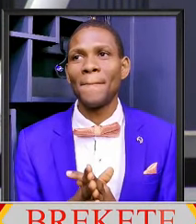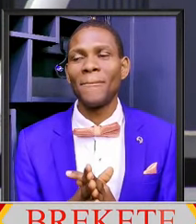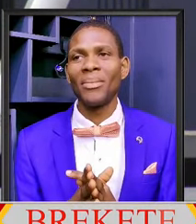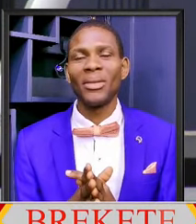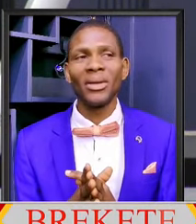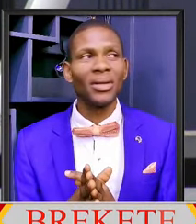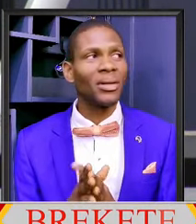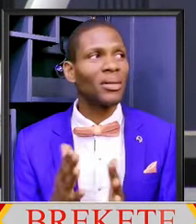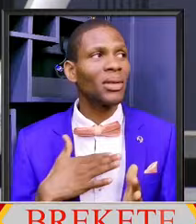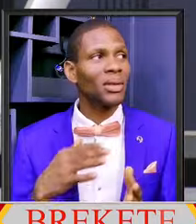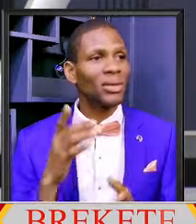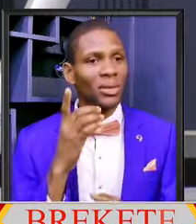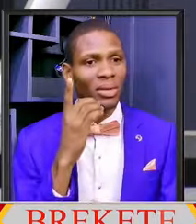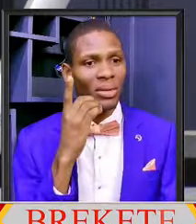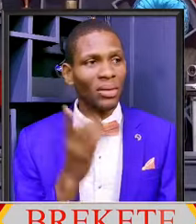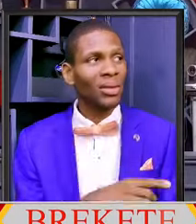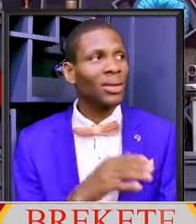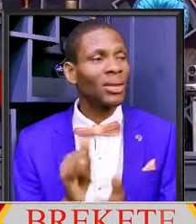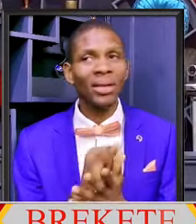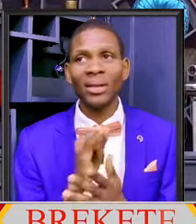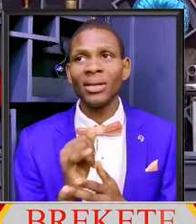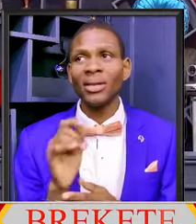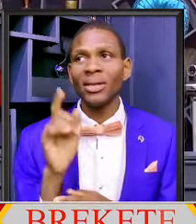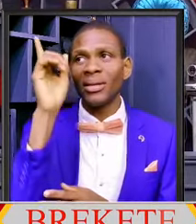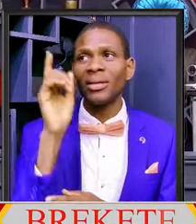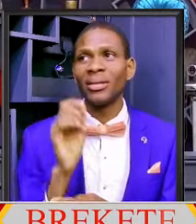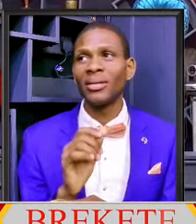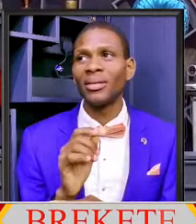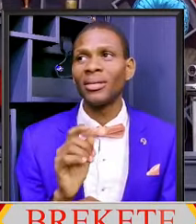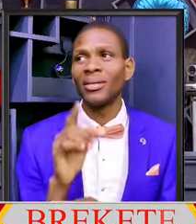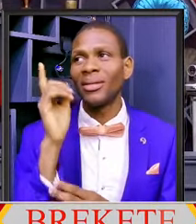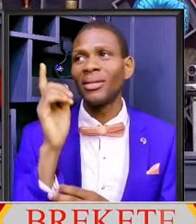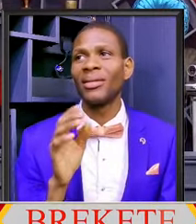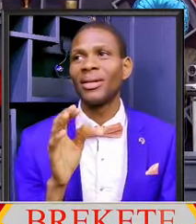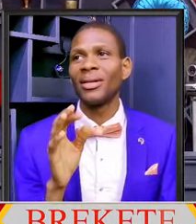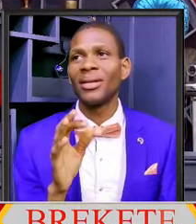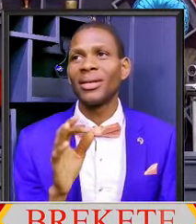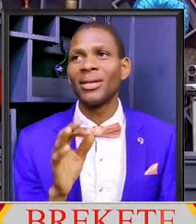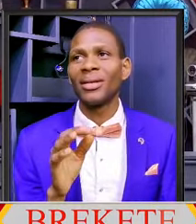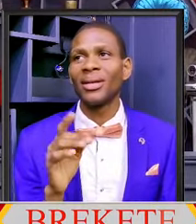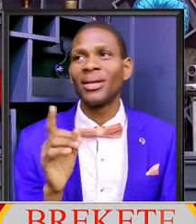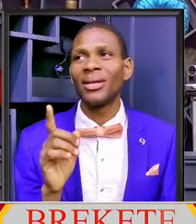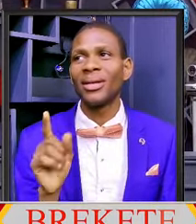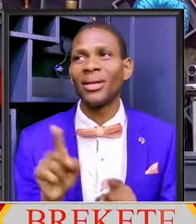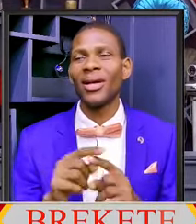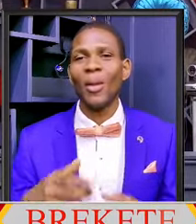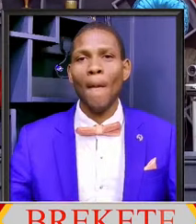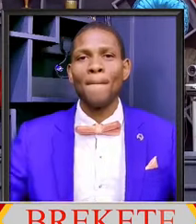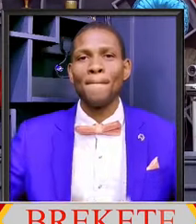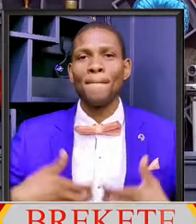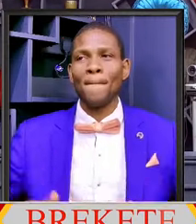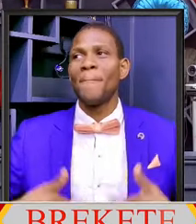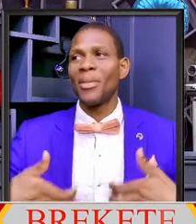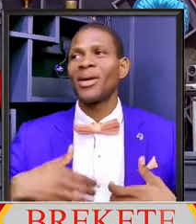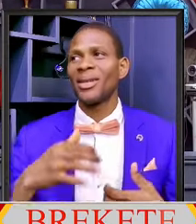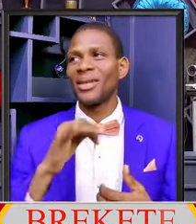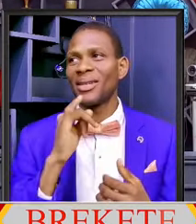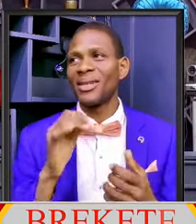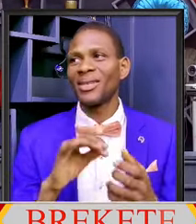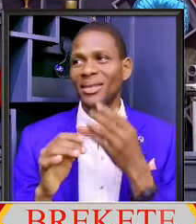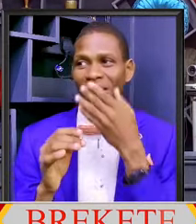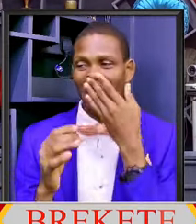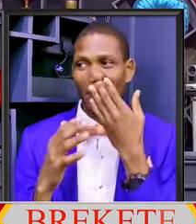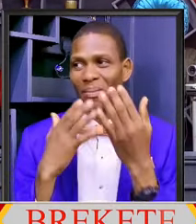This my daughter where they raise a finger like a like where monkey they lick lime. Sir, good morning,